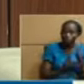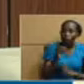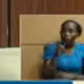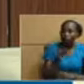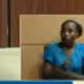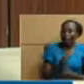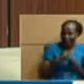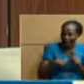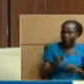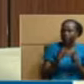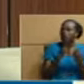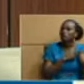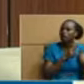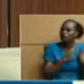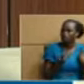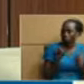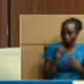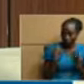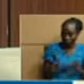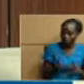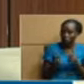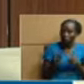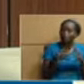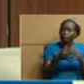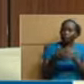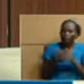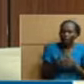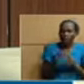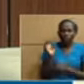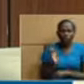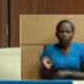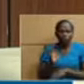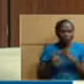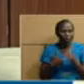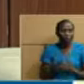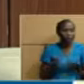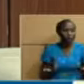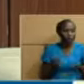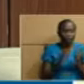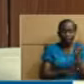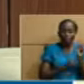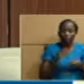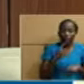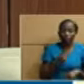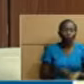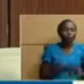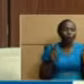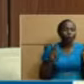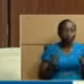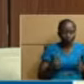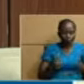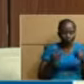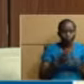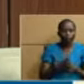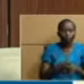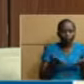The active role of the state, and you have seen this coming even in America, in Europe, in everywhere. The state can no longer say, okay, go it alone, let it only